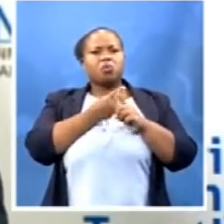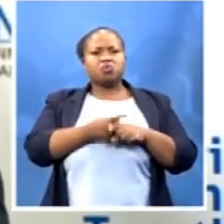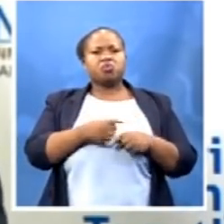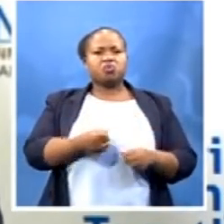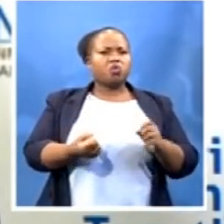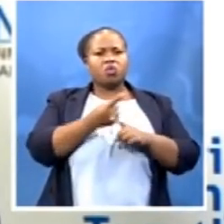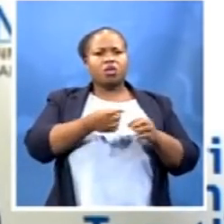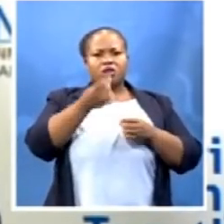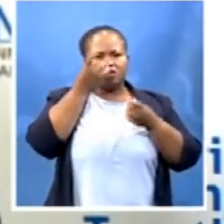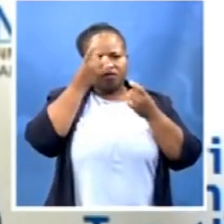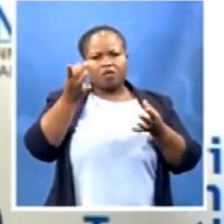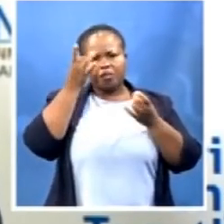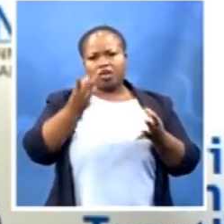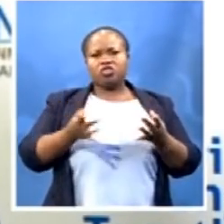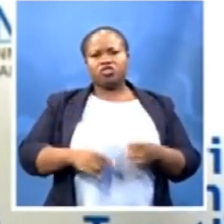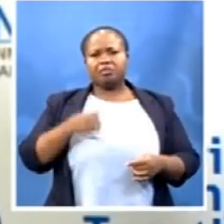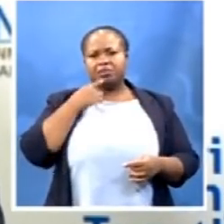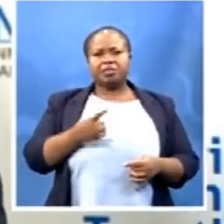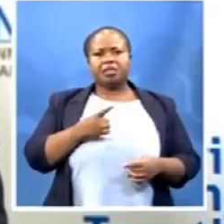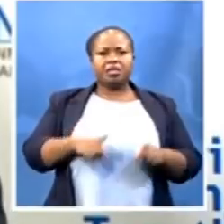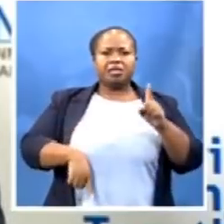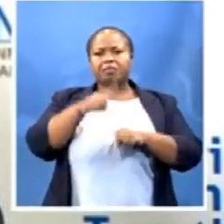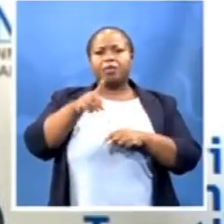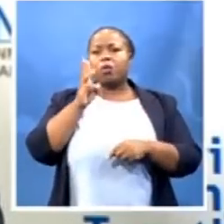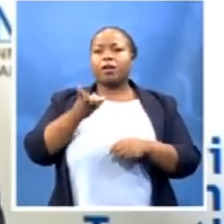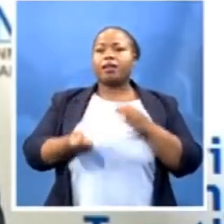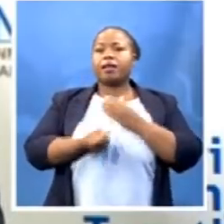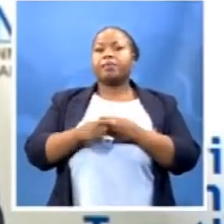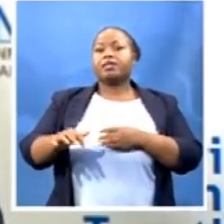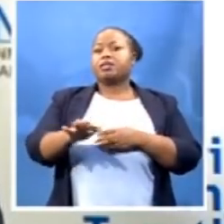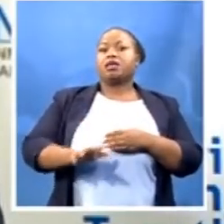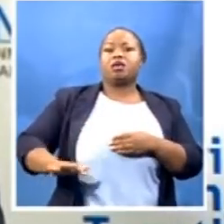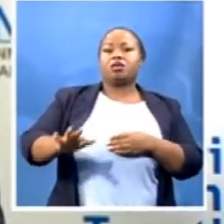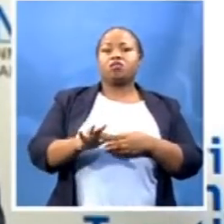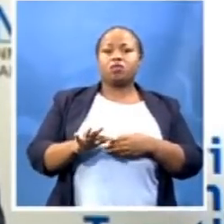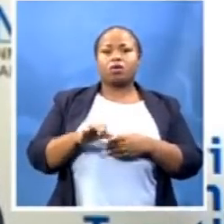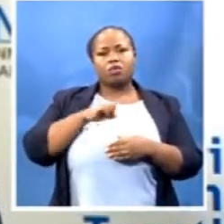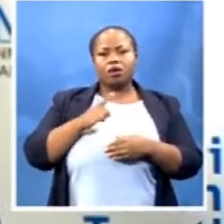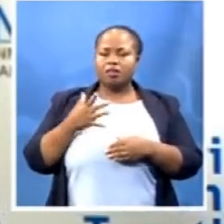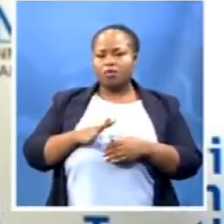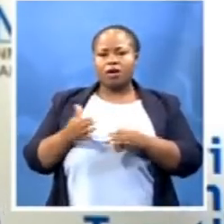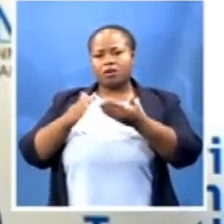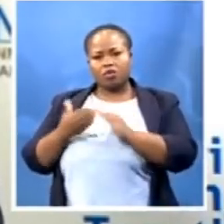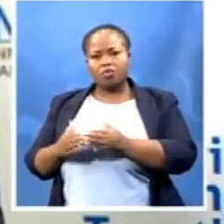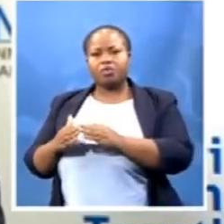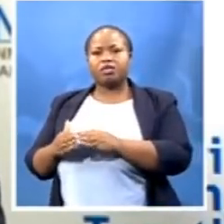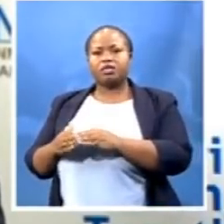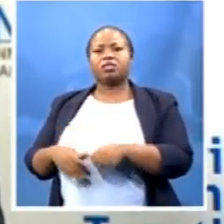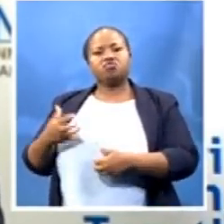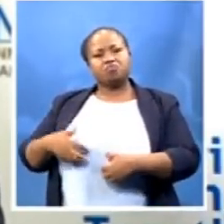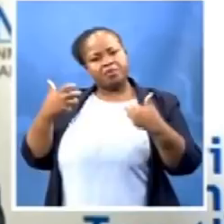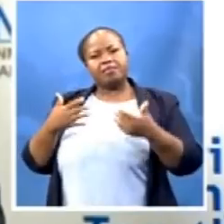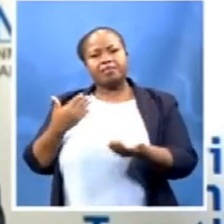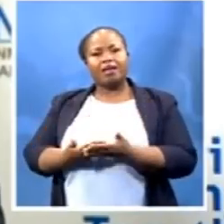will be evictions in the area in order to mobilize the community. As a result of all this, a large number